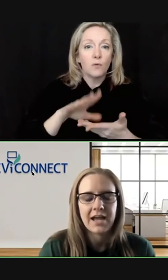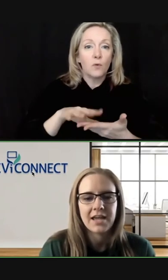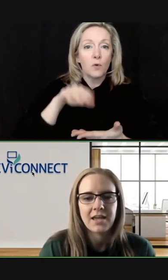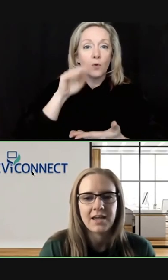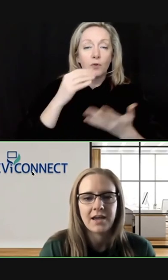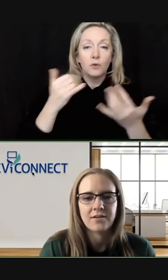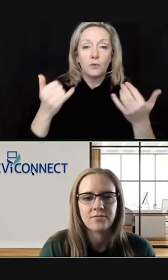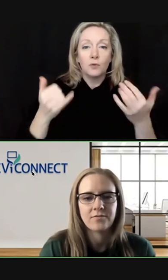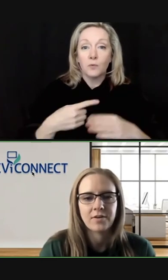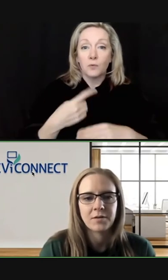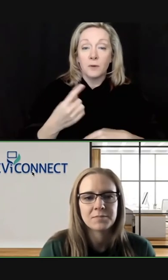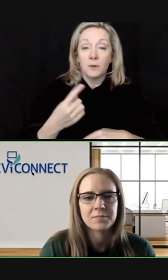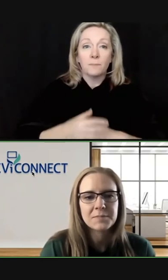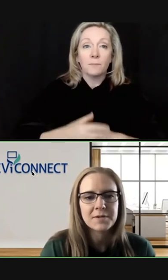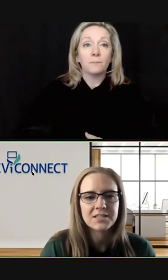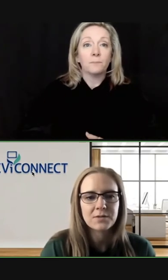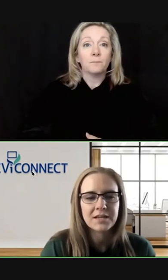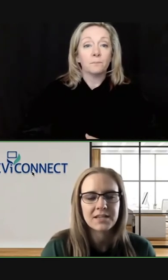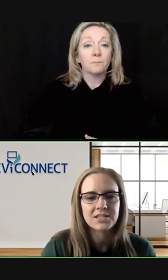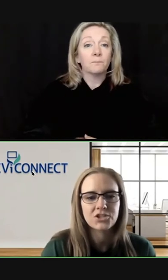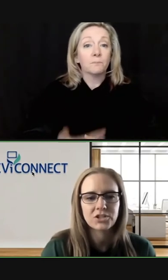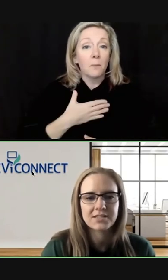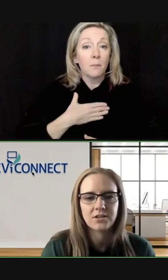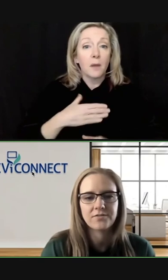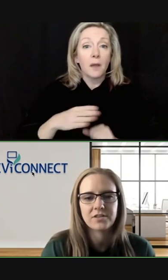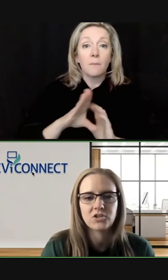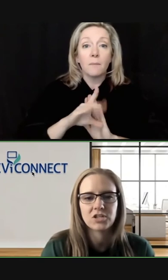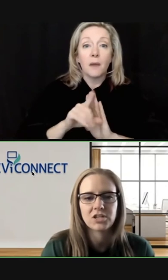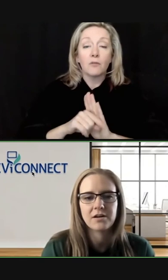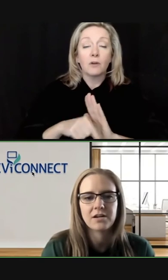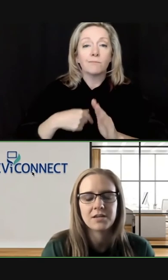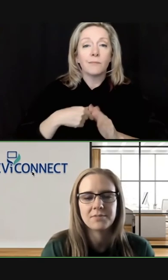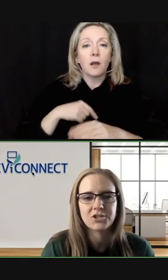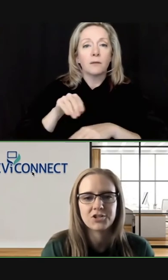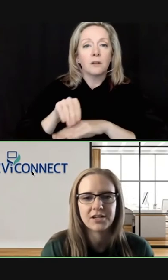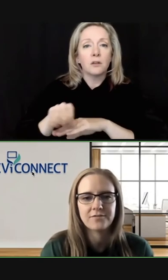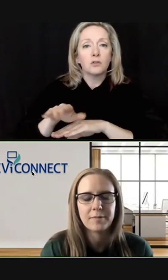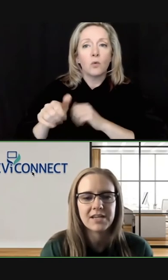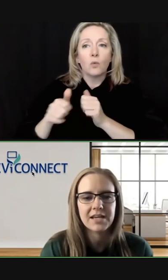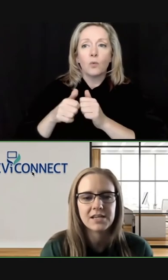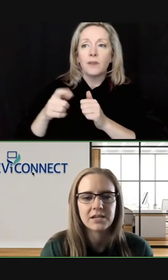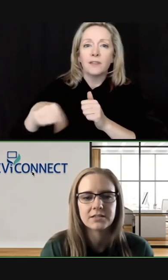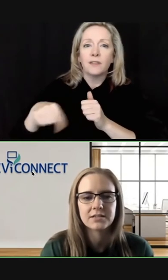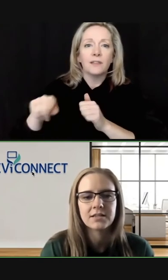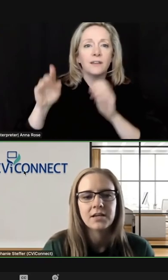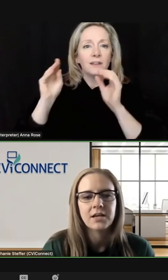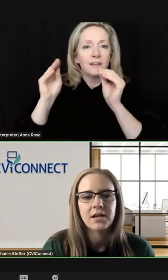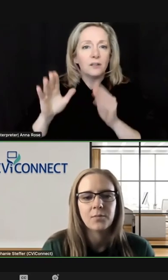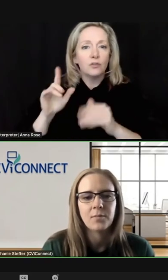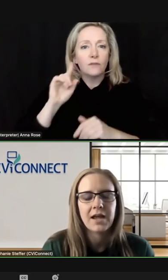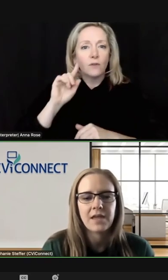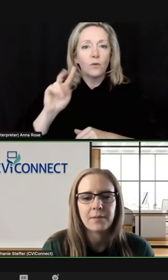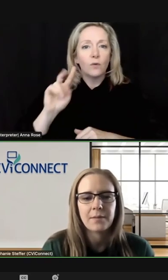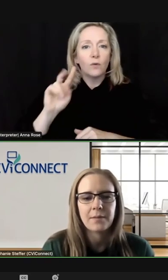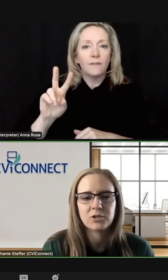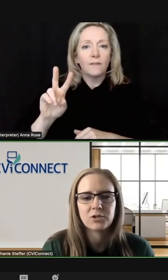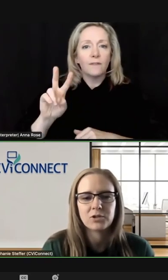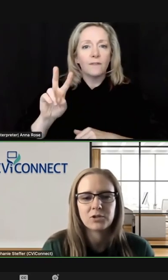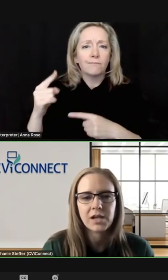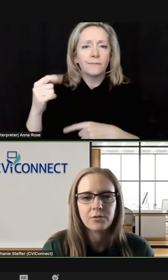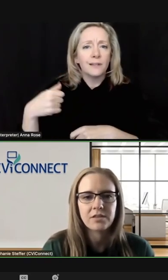heard, I have some experience as a teacher consultant for the visually impaired in Michigan for about 10 years. I had